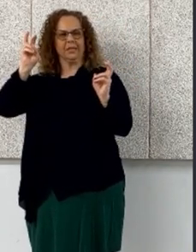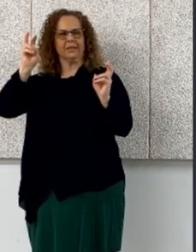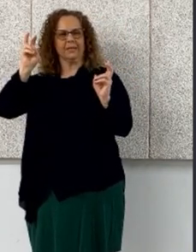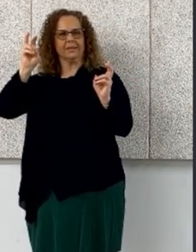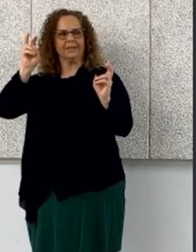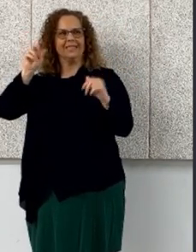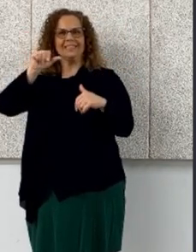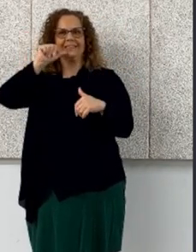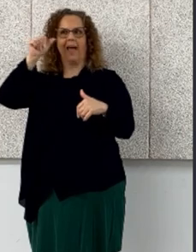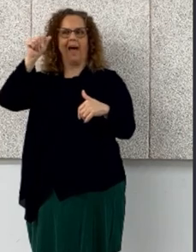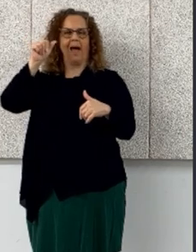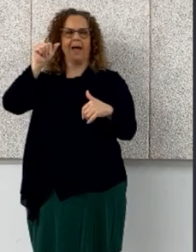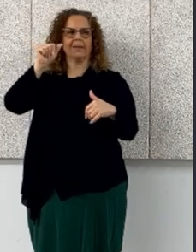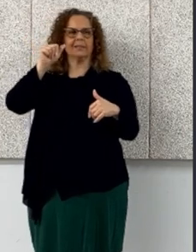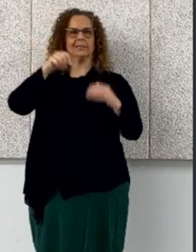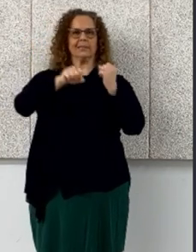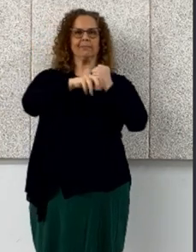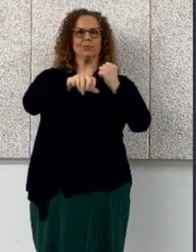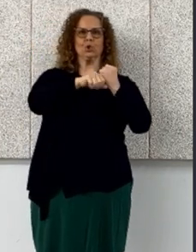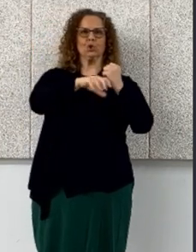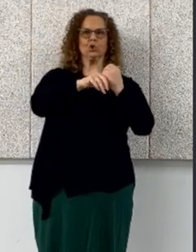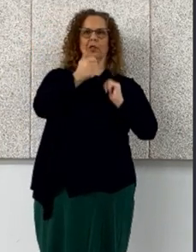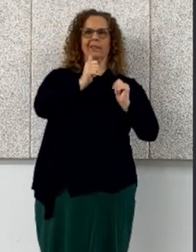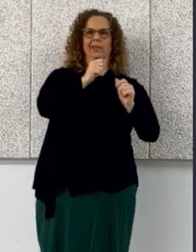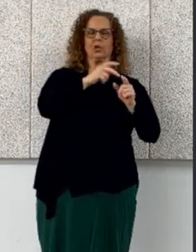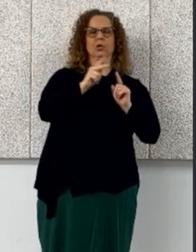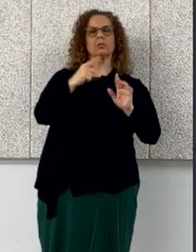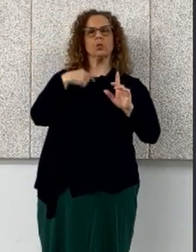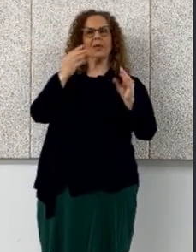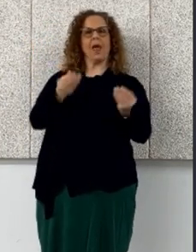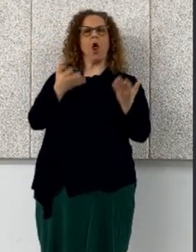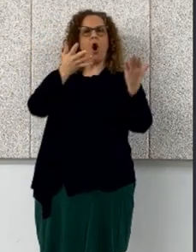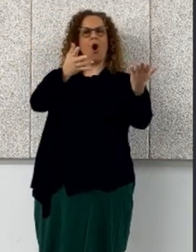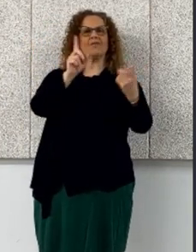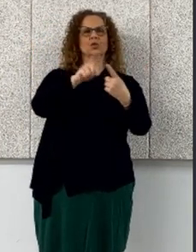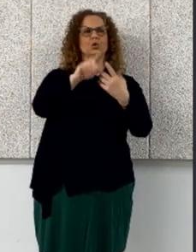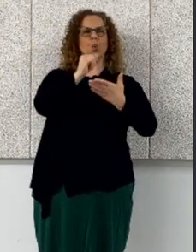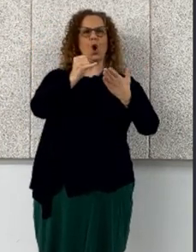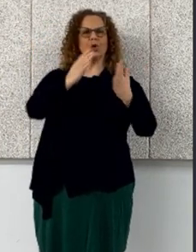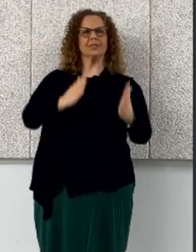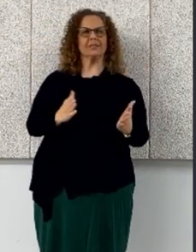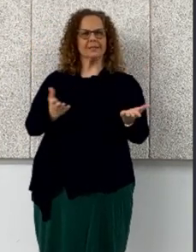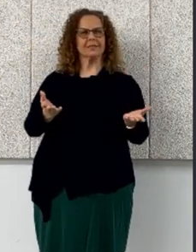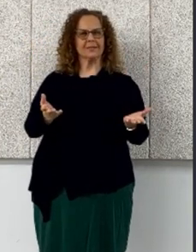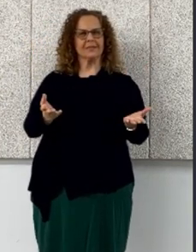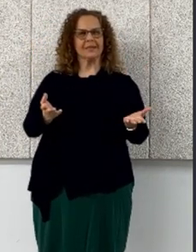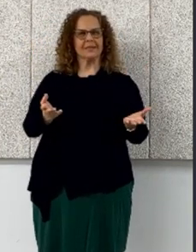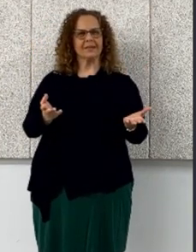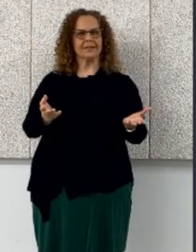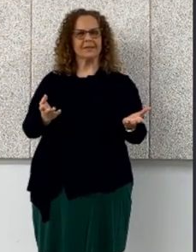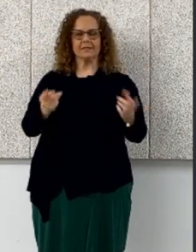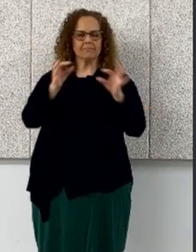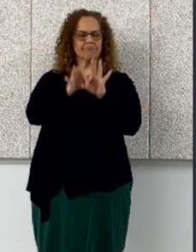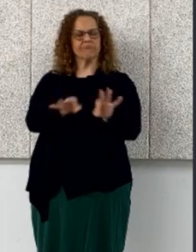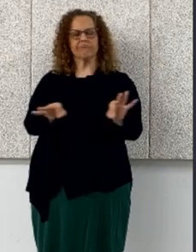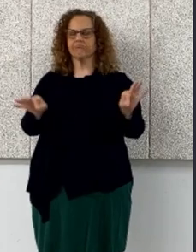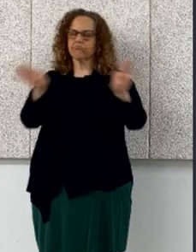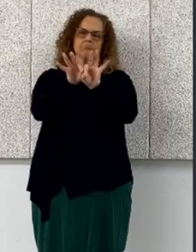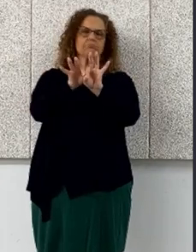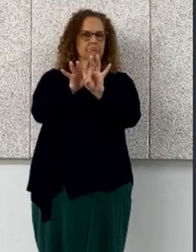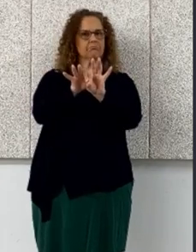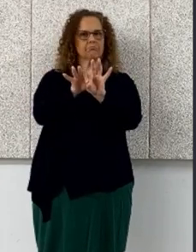commercial marketplace is a really important thing to be able to offer to artists in New York City at this time, that it is of paramount value.